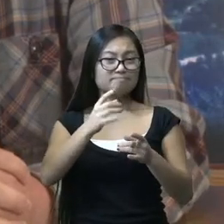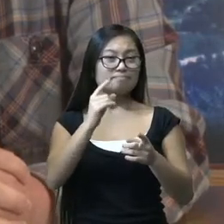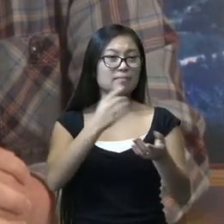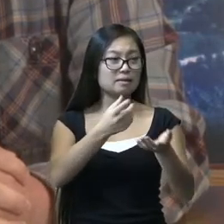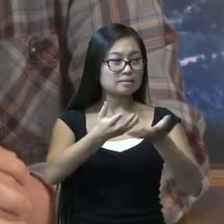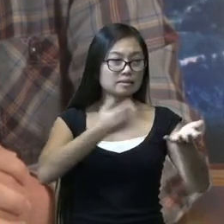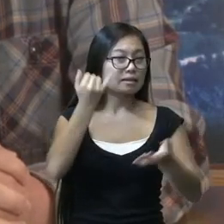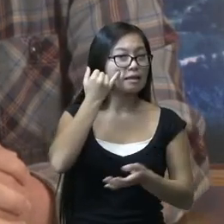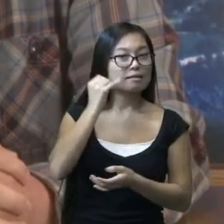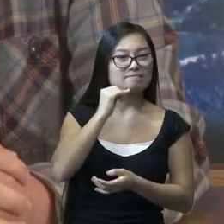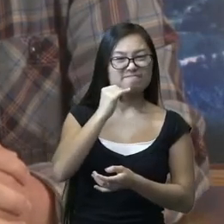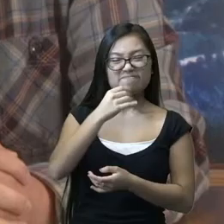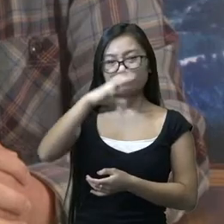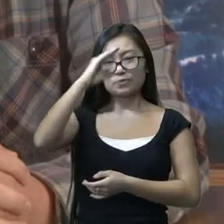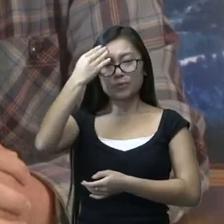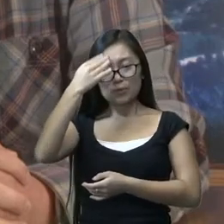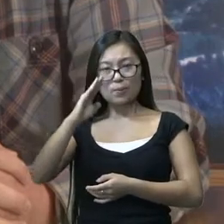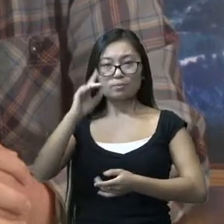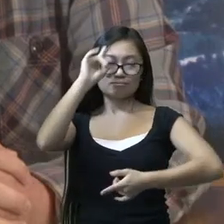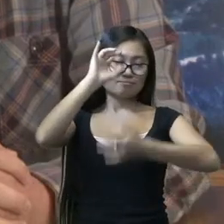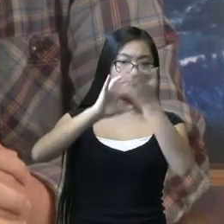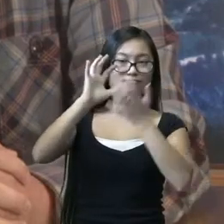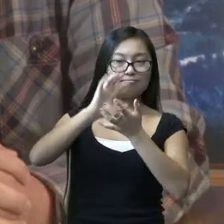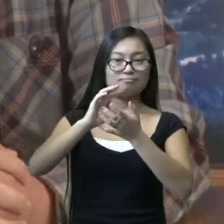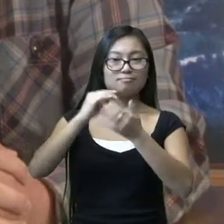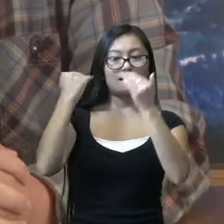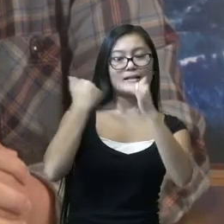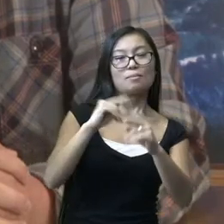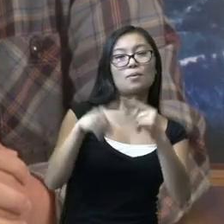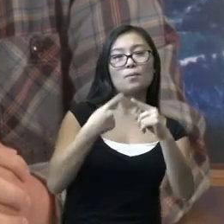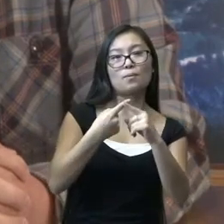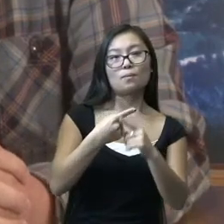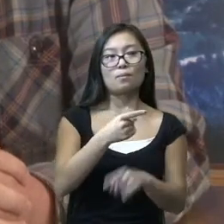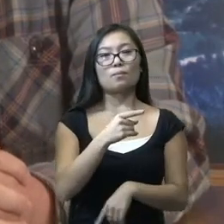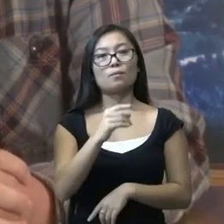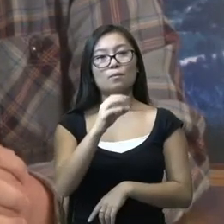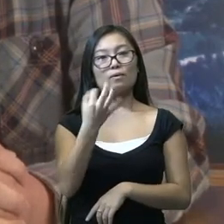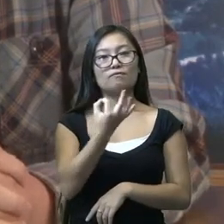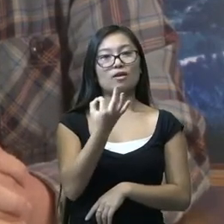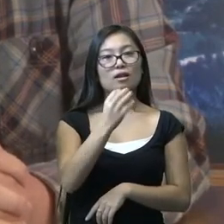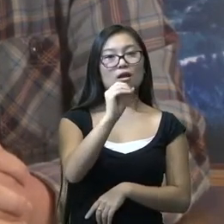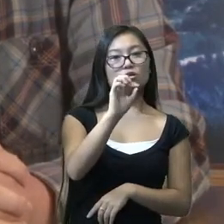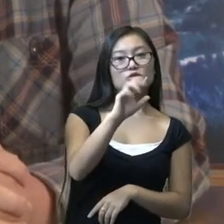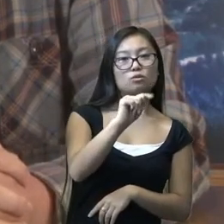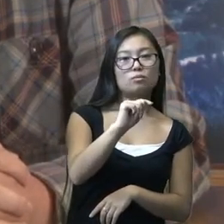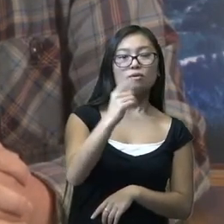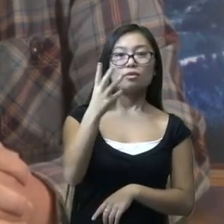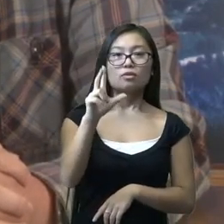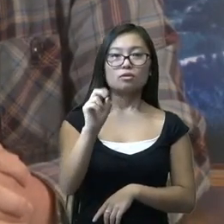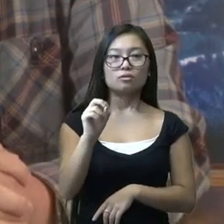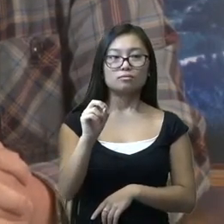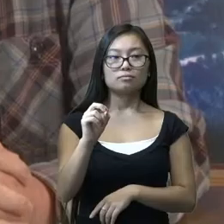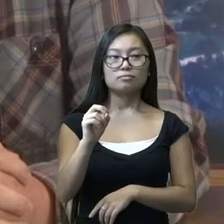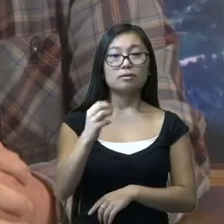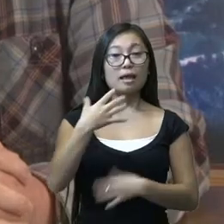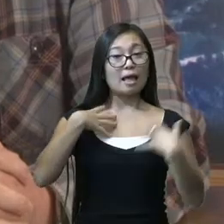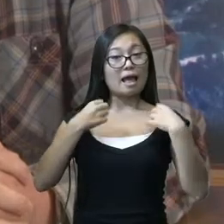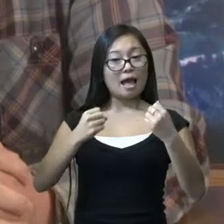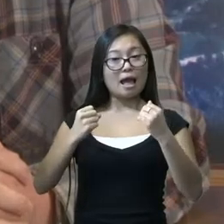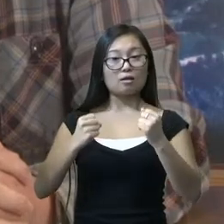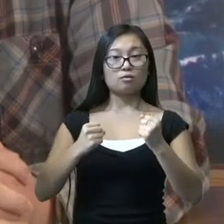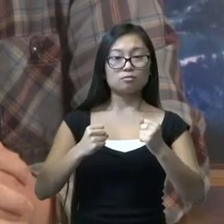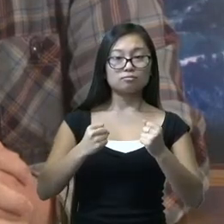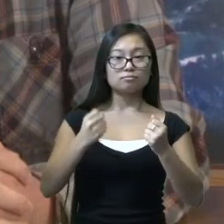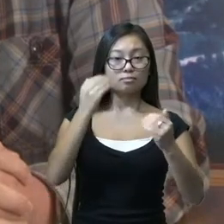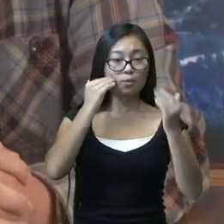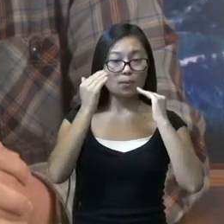registering for the exams. The registration deadline is Friday, October 30th. The Health Fair in SB Open Streets is happening this Saturday from 10 a.m.